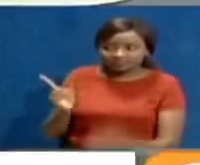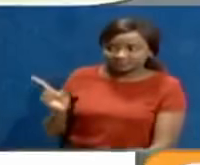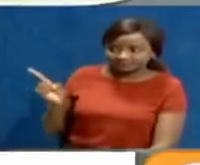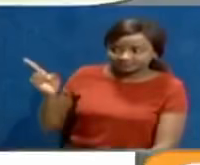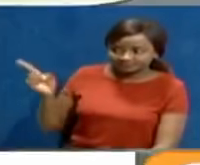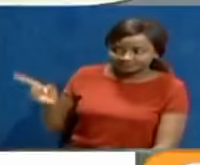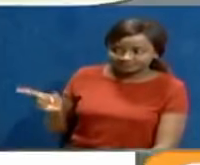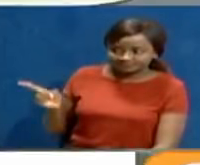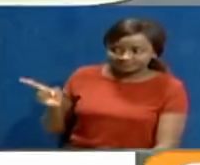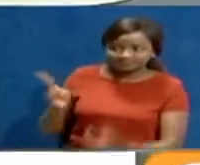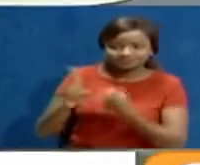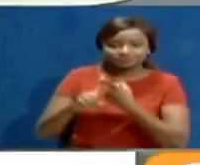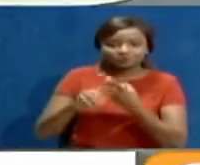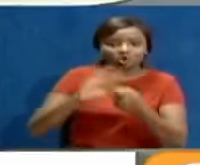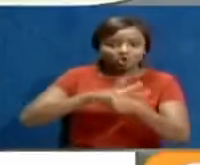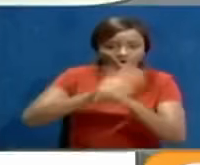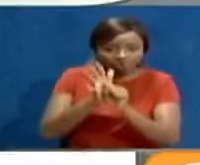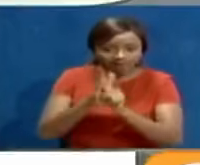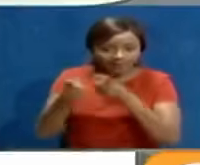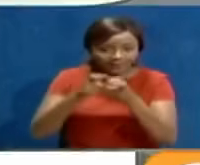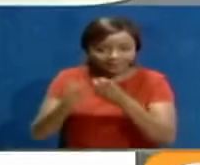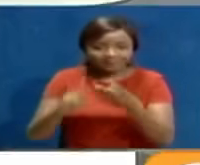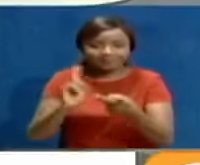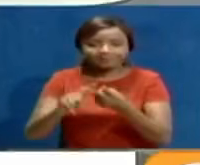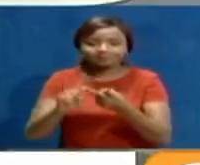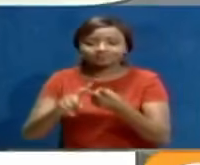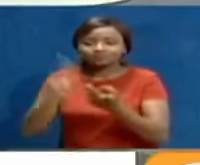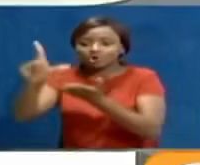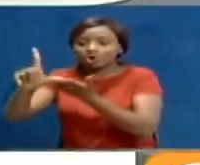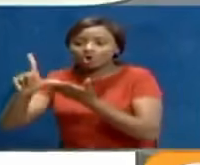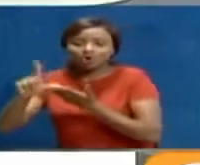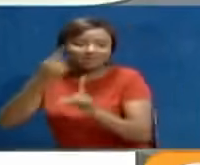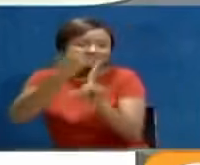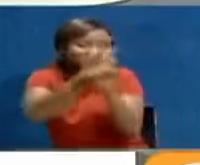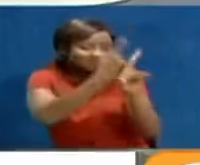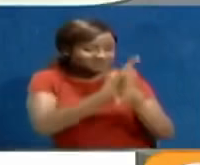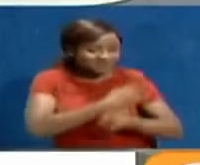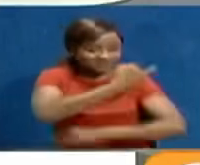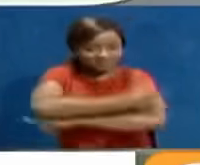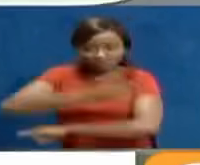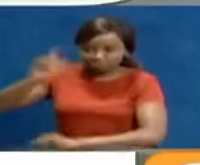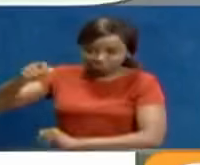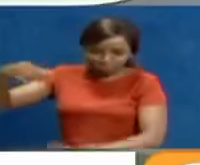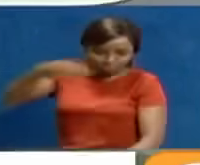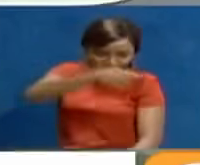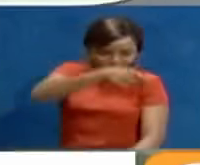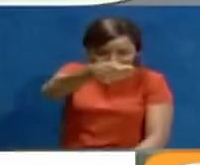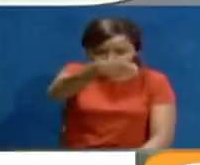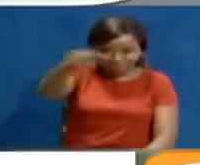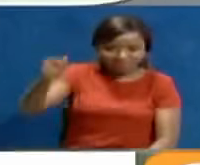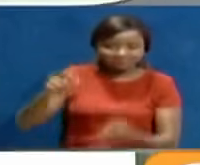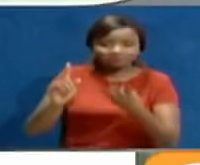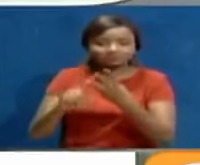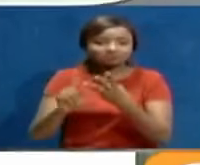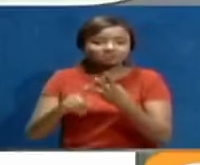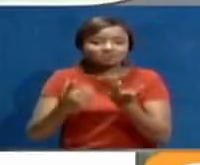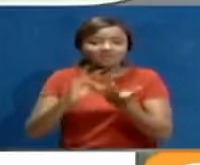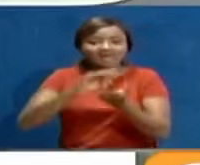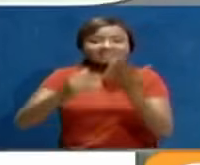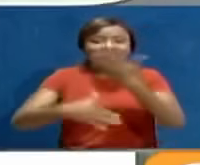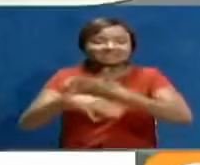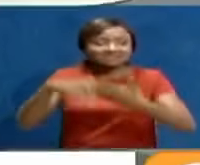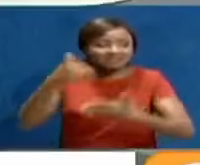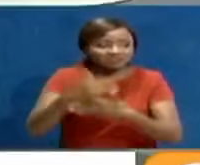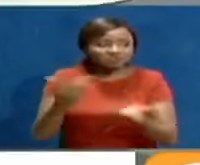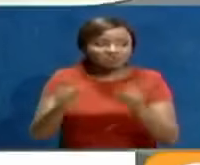currently, which we're dealing with the third wave. The second one is reduce the debt vulnerabilities in different institutions and the government as well. Funding structural and